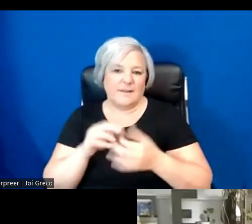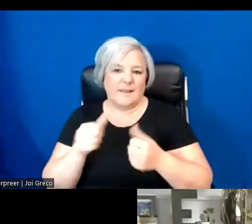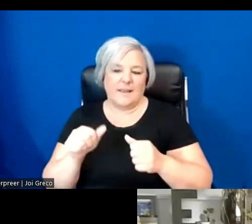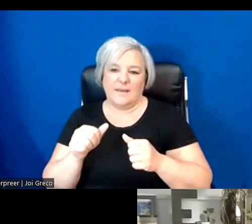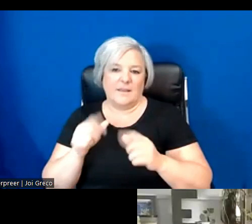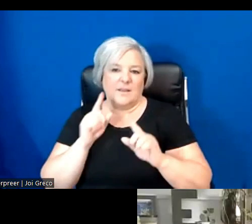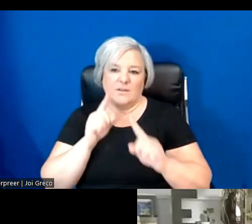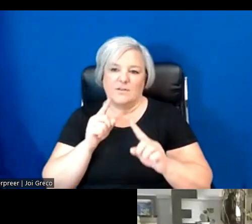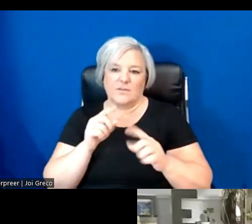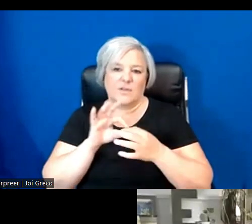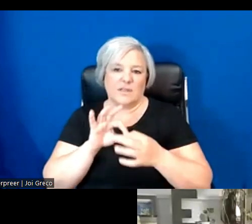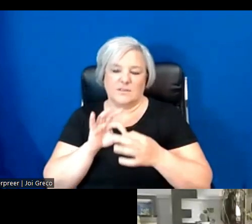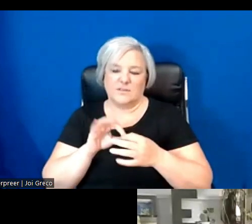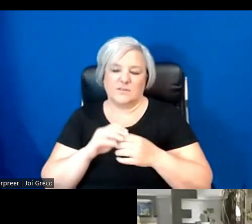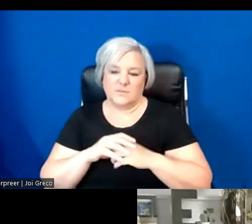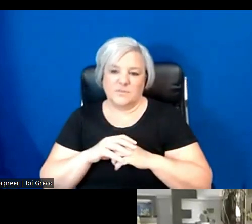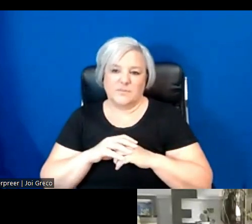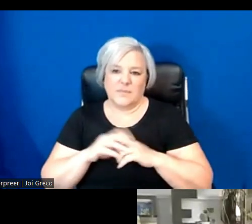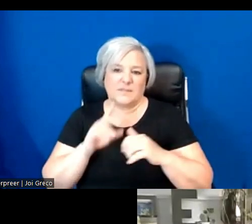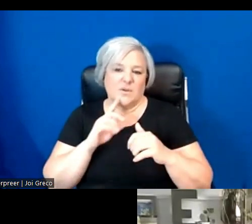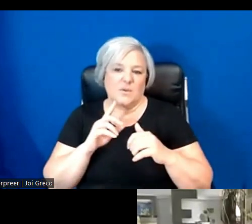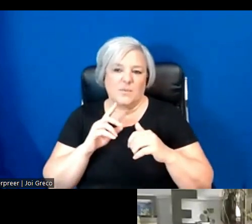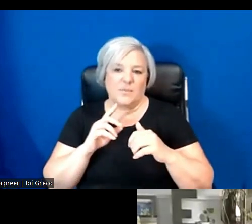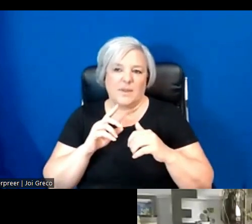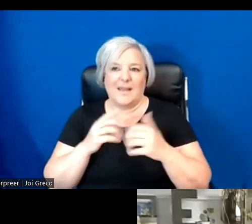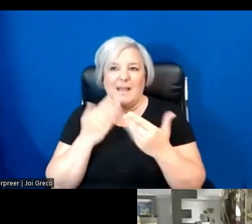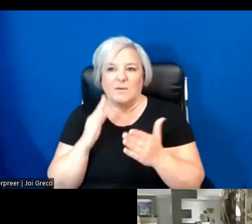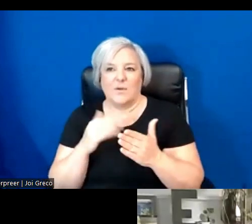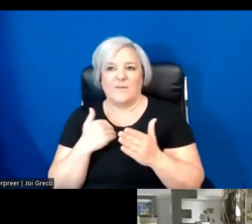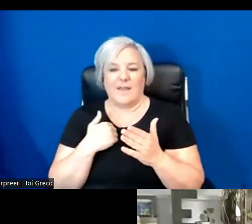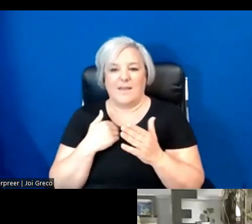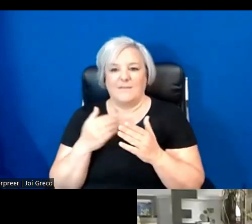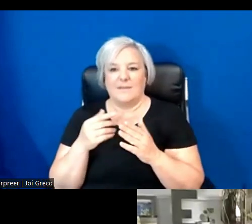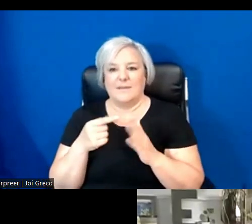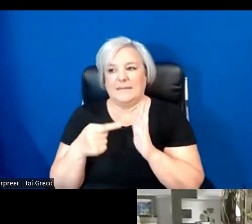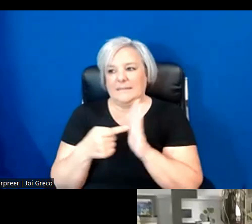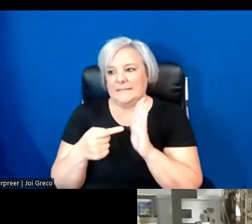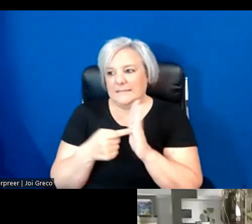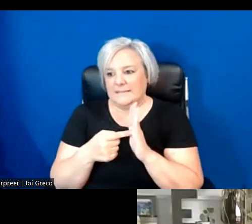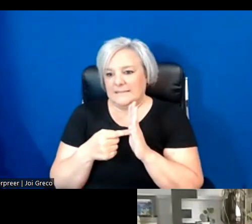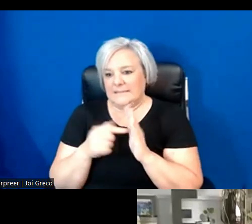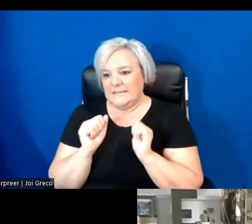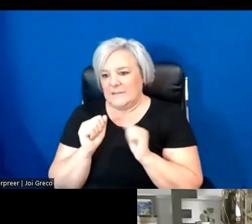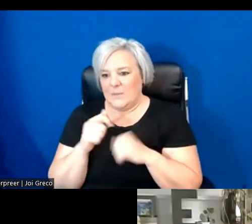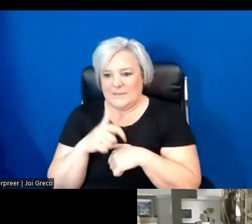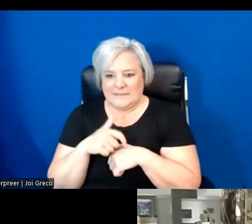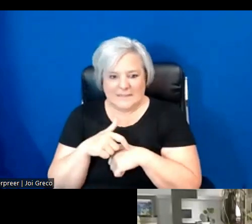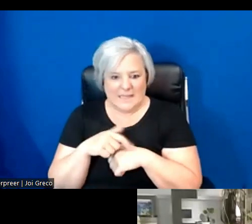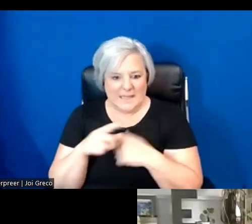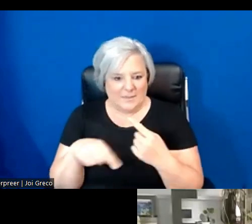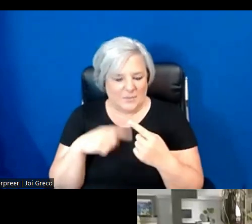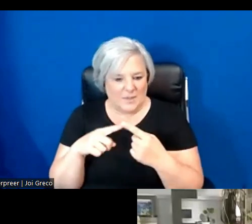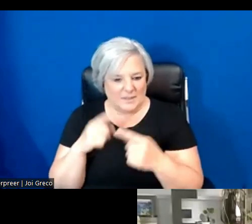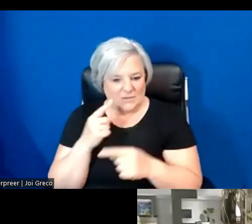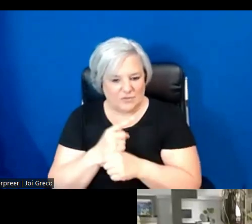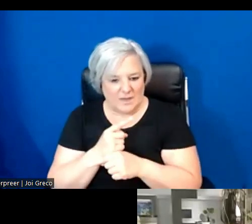and vice versa. And so I don't know that I have an exact example or time to say when it is